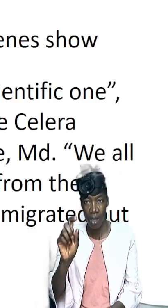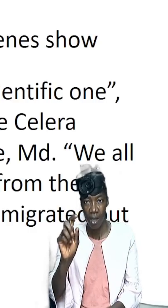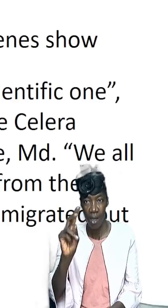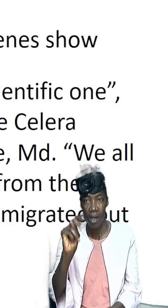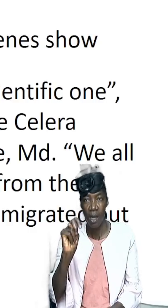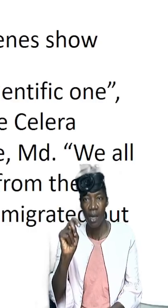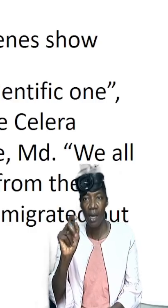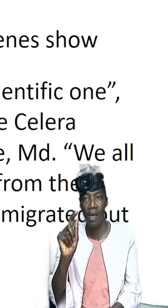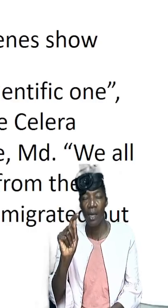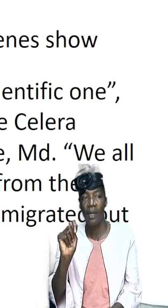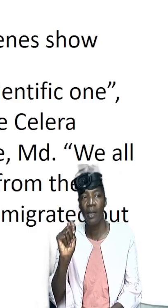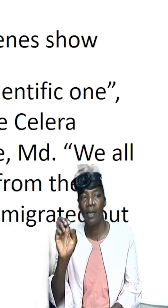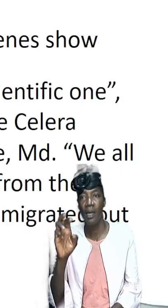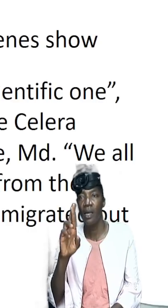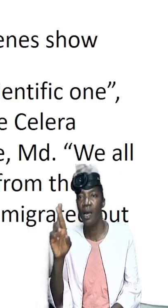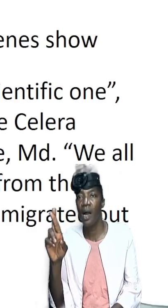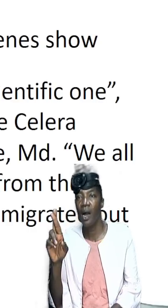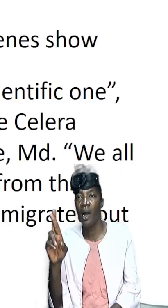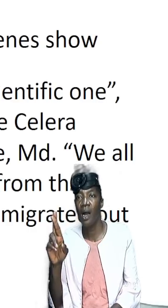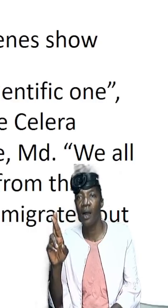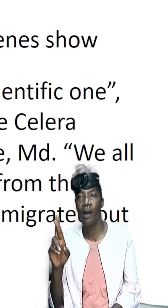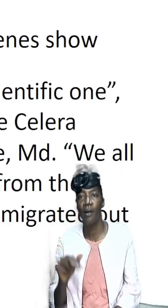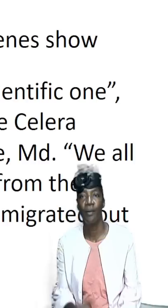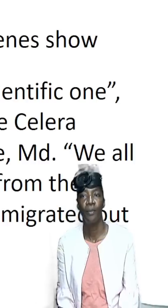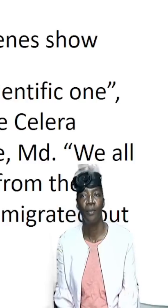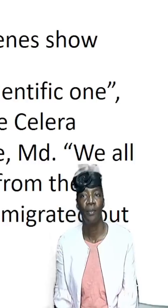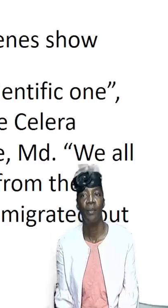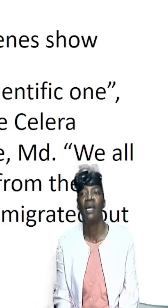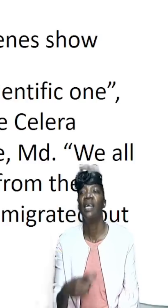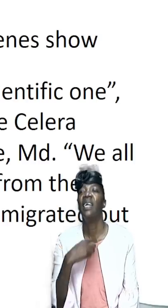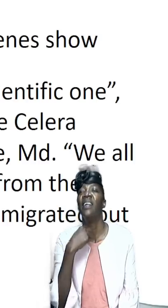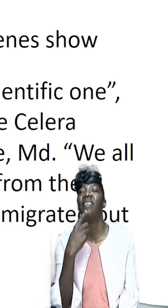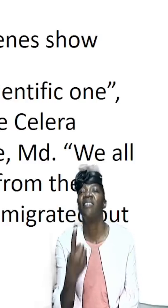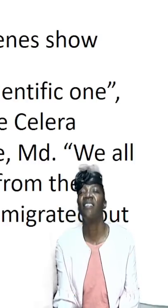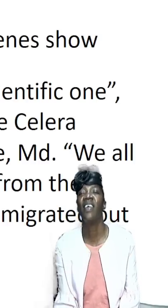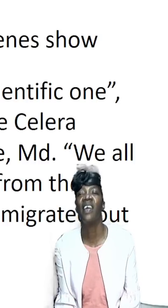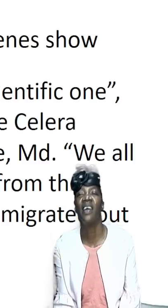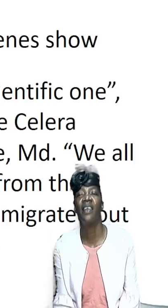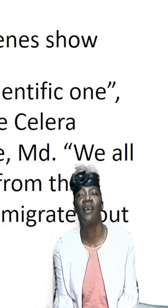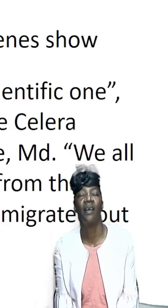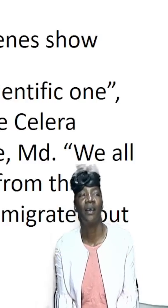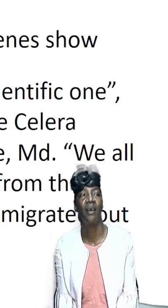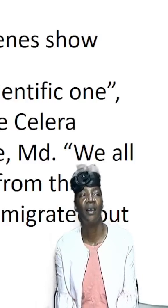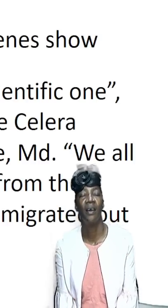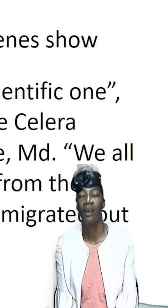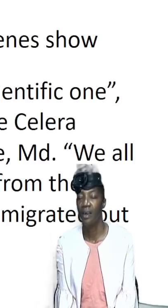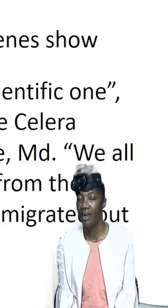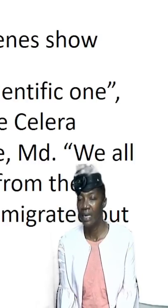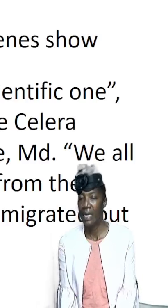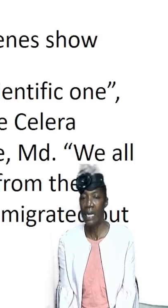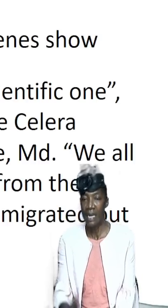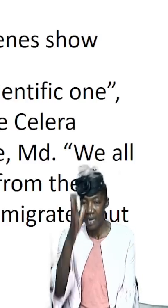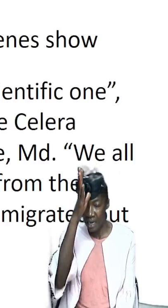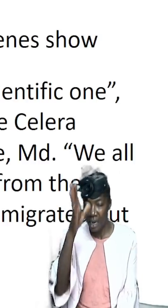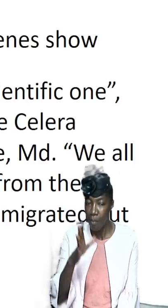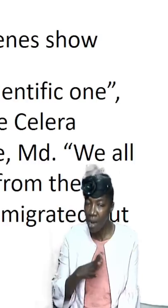what he has said, and this is the point that I want us to look at, brothers and sisters. This is the man who head the